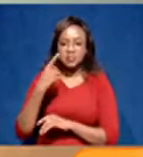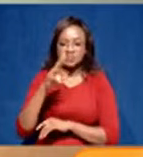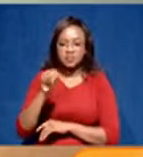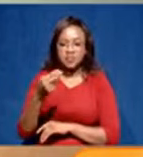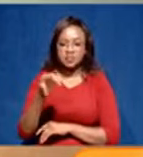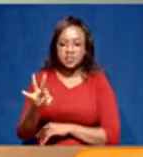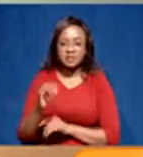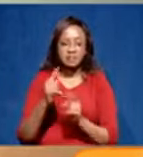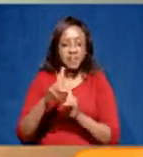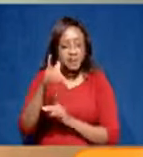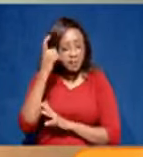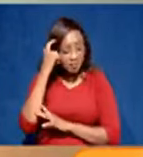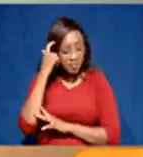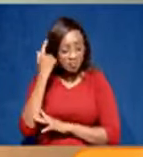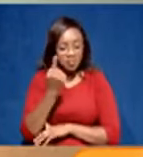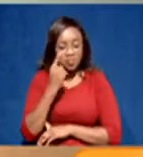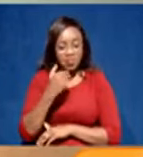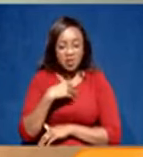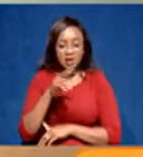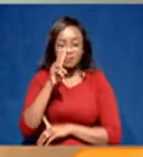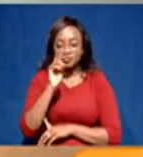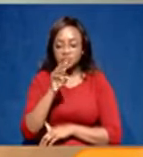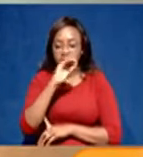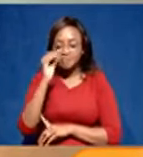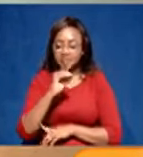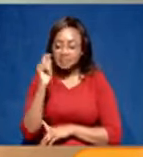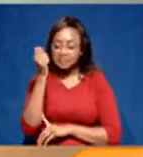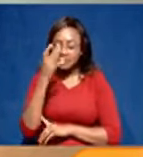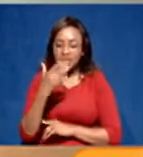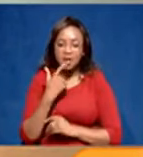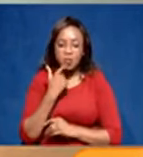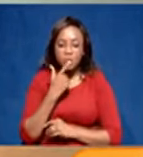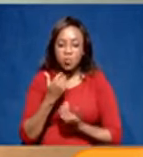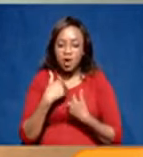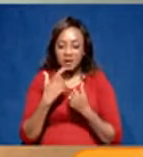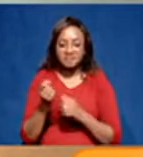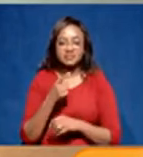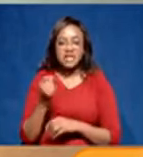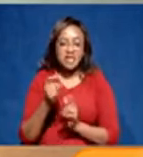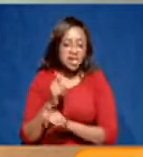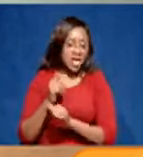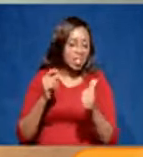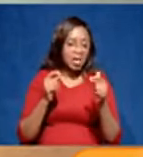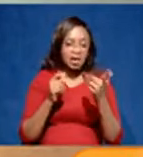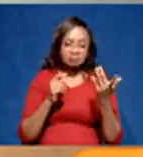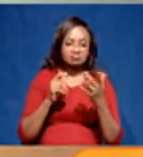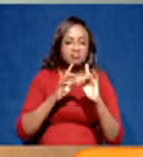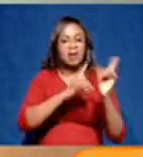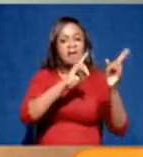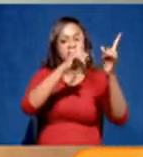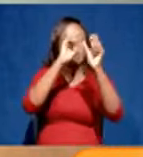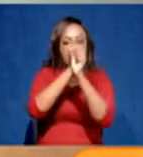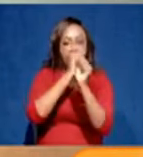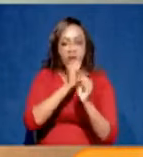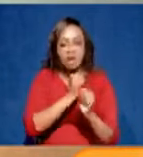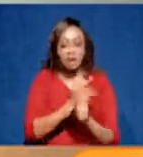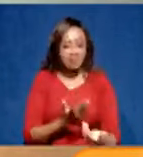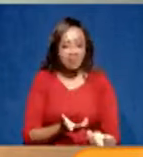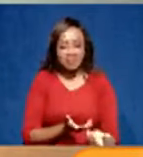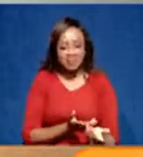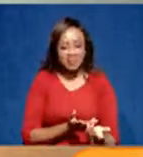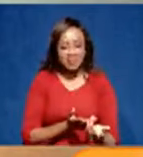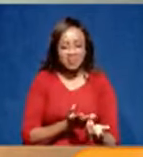note, we only have about 20% of Kenyans who are on payroll. The rest are not on payroll. So what does that mean? That it was meant to work